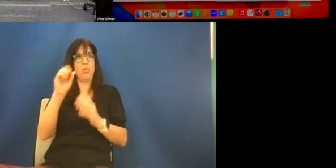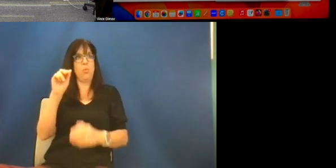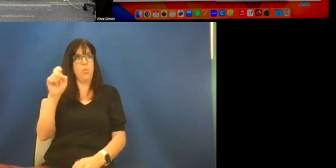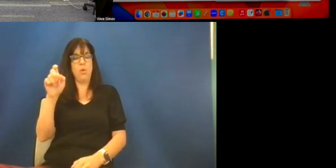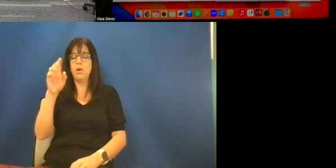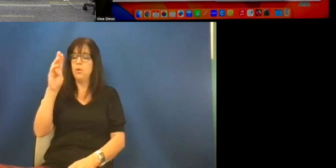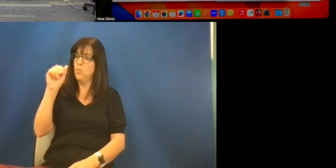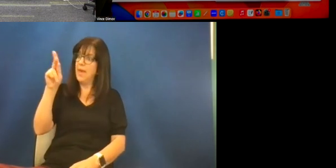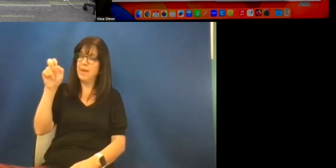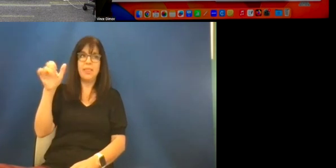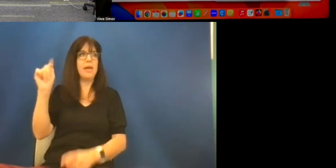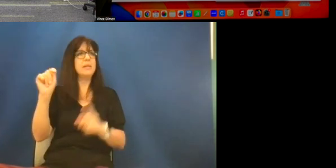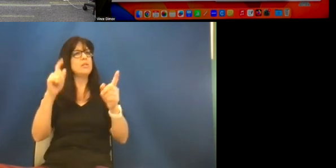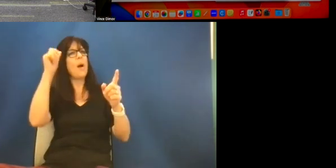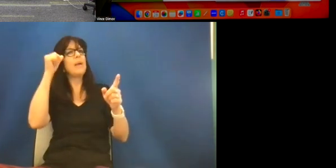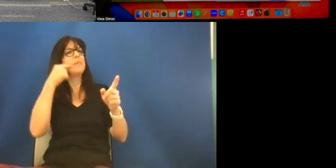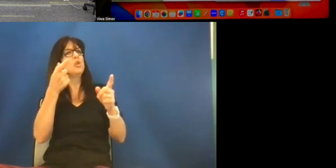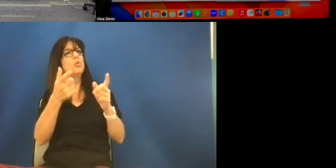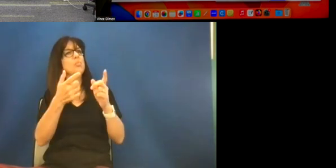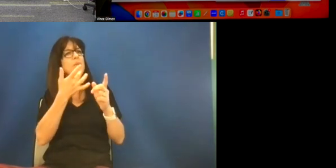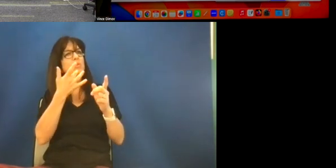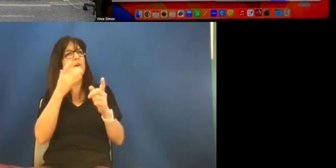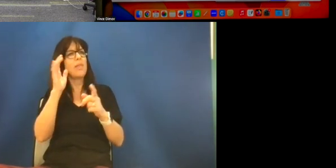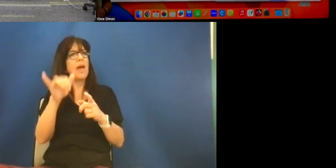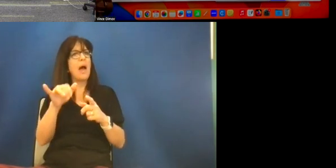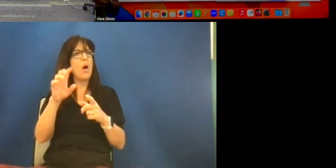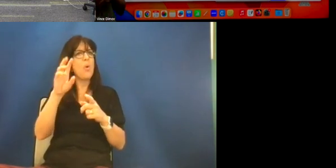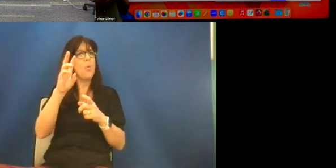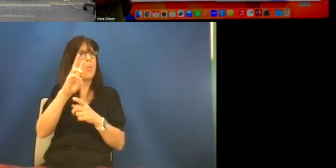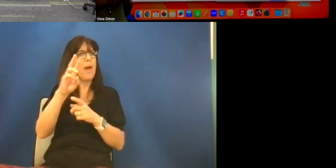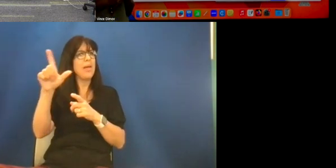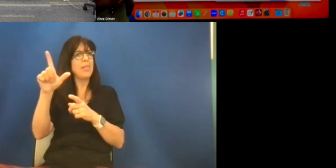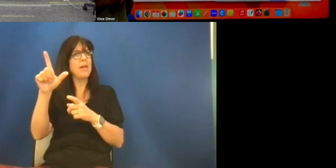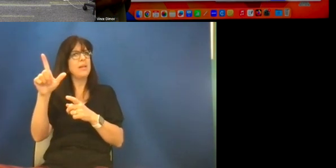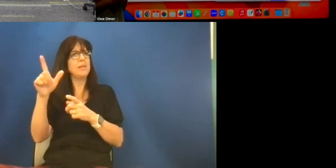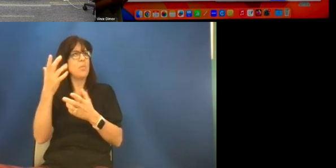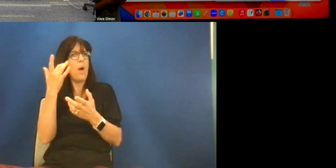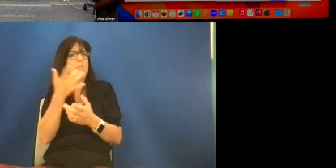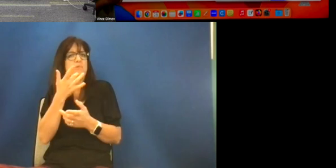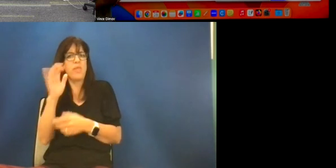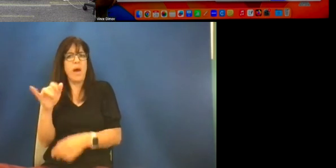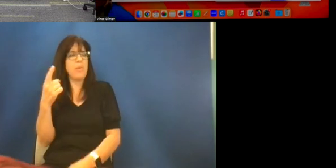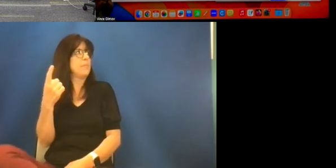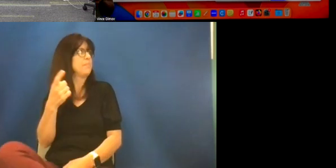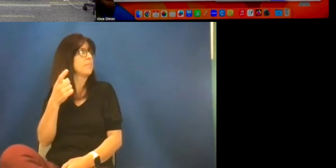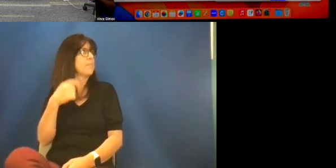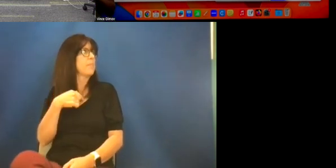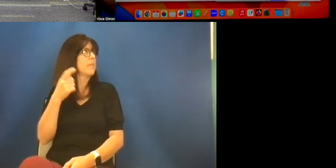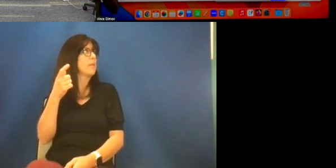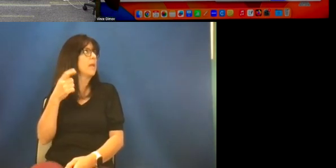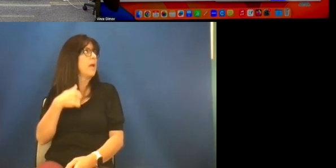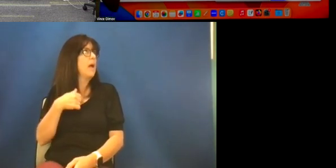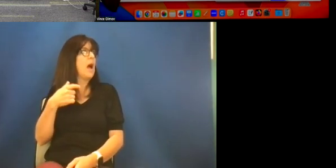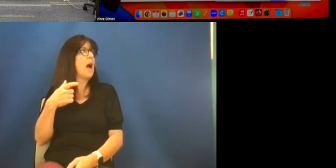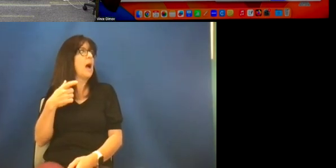you said that you prefer Wakelet to other things. What can you tell us why that is? Just I was telling my husband, I love to use Wakelet